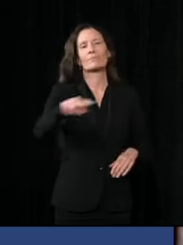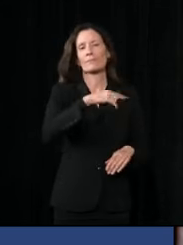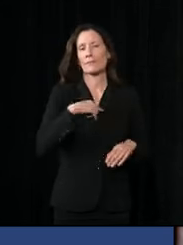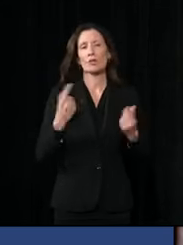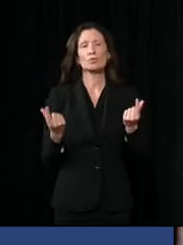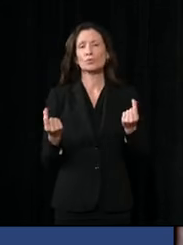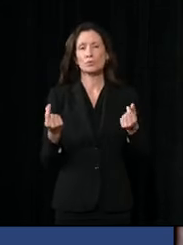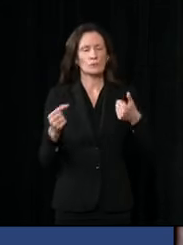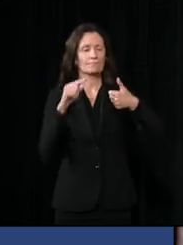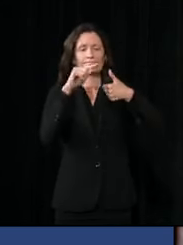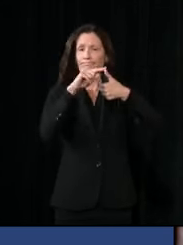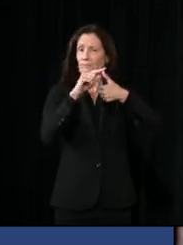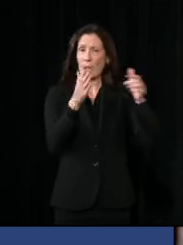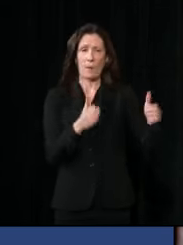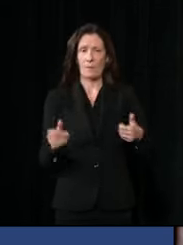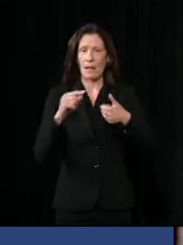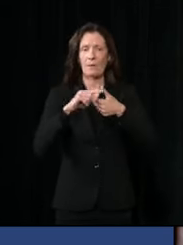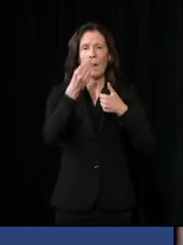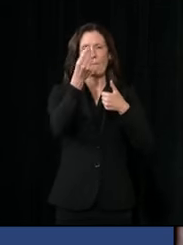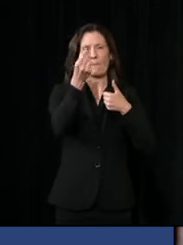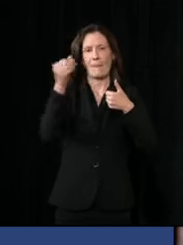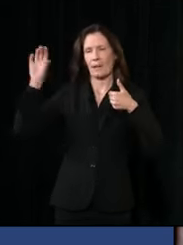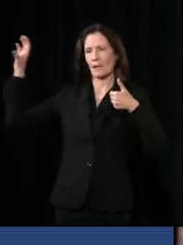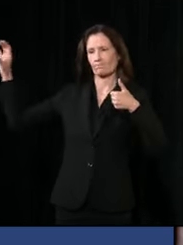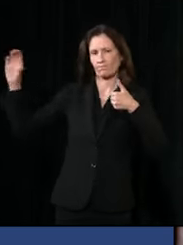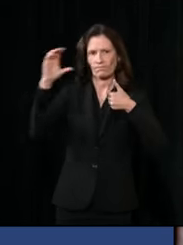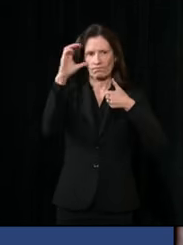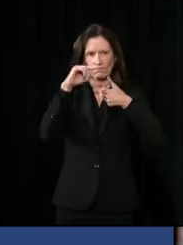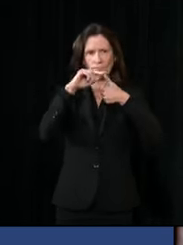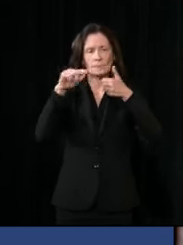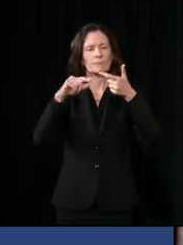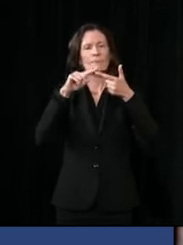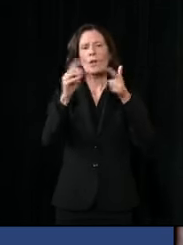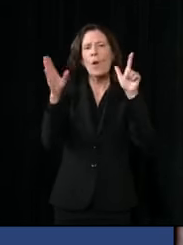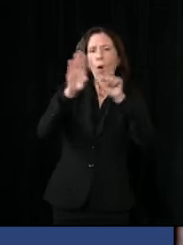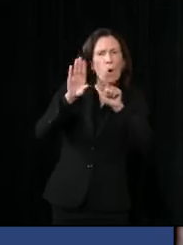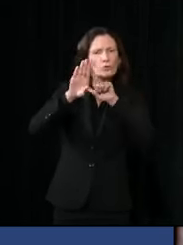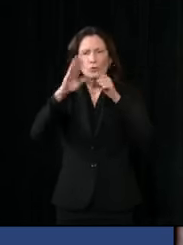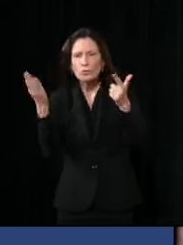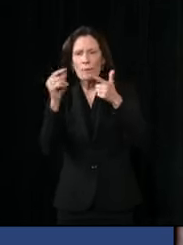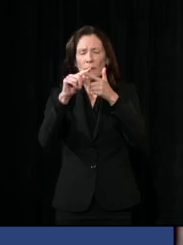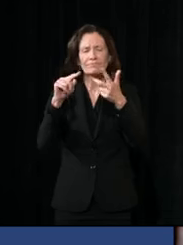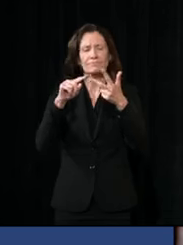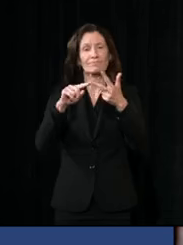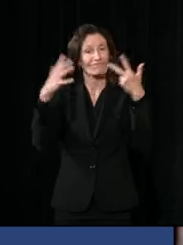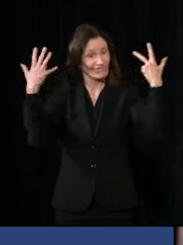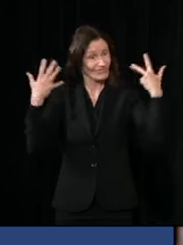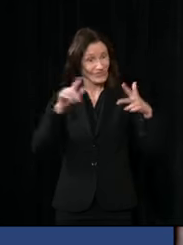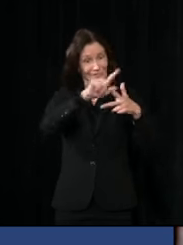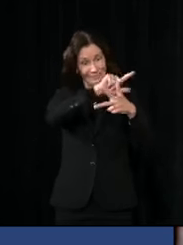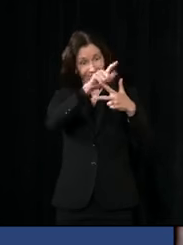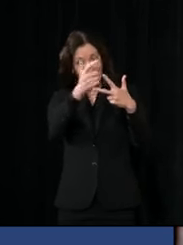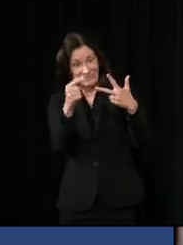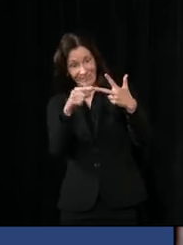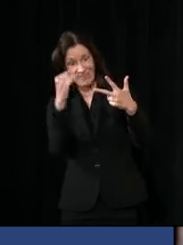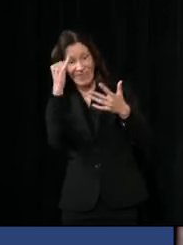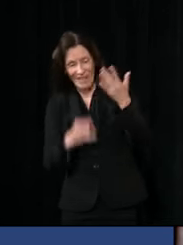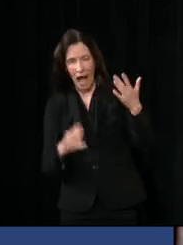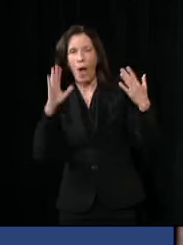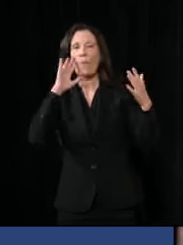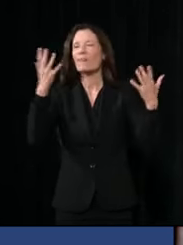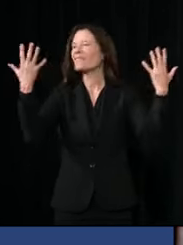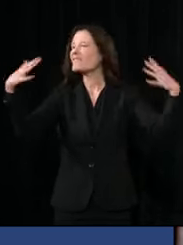The challenges before us look insurmountable. While we have worked very hard to provide relief, we still have a lot of work to